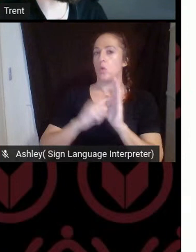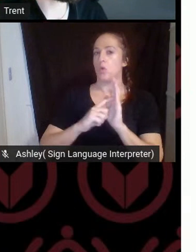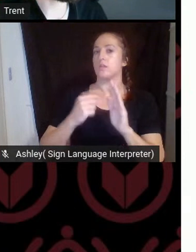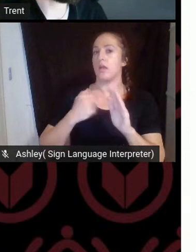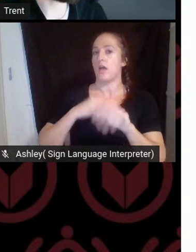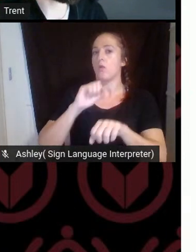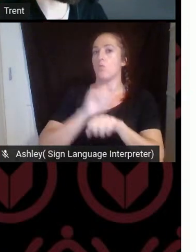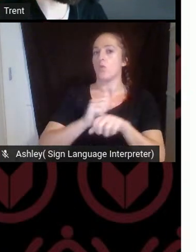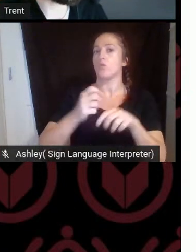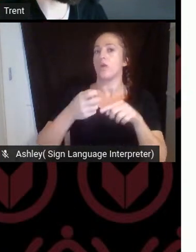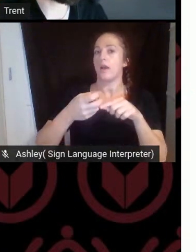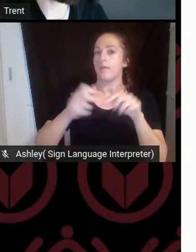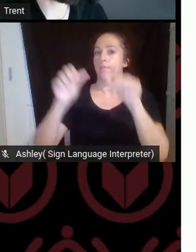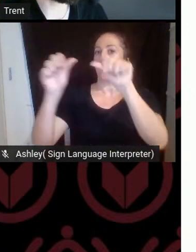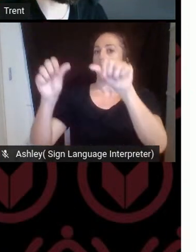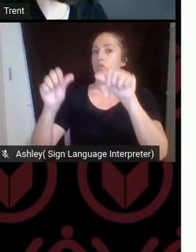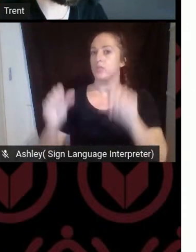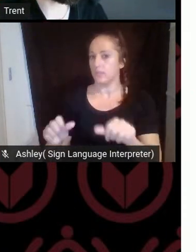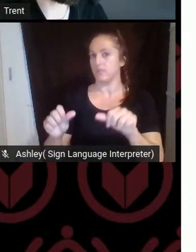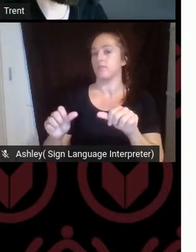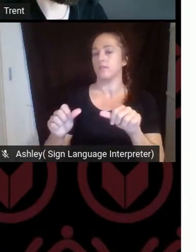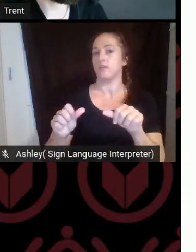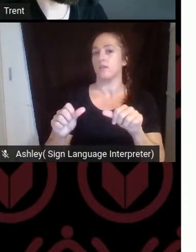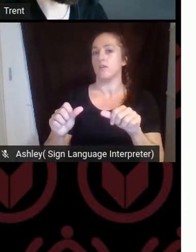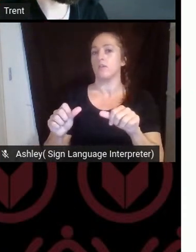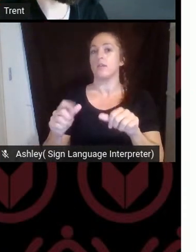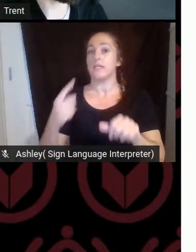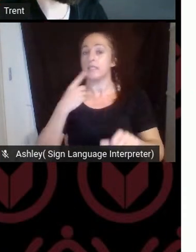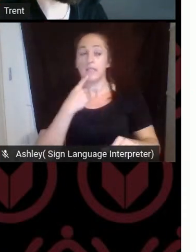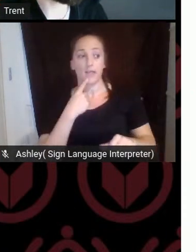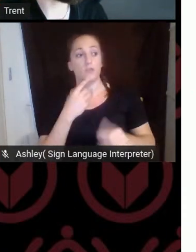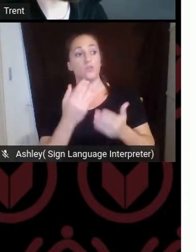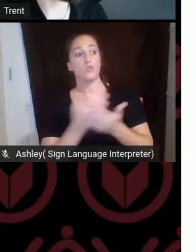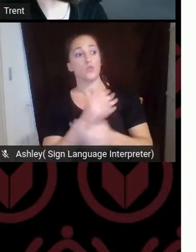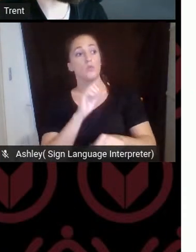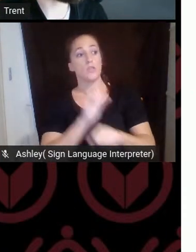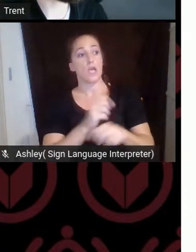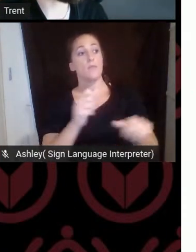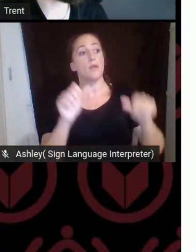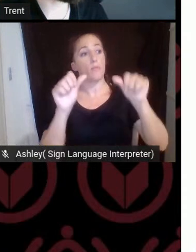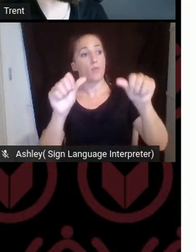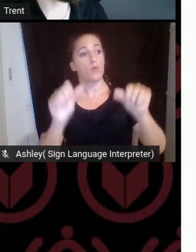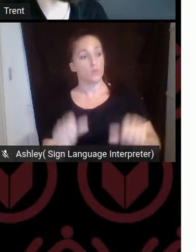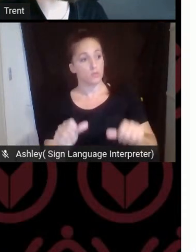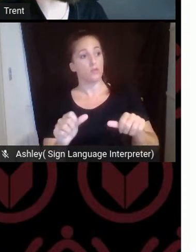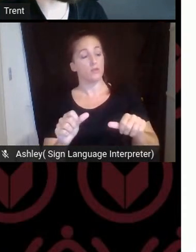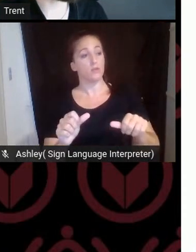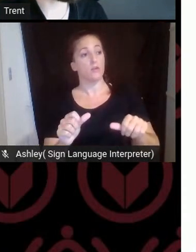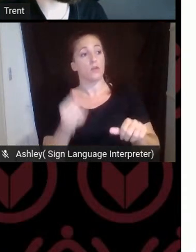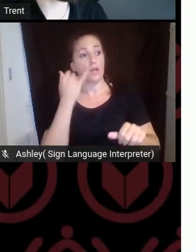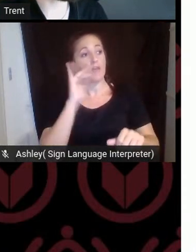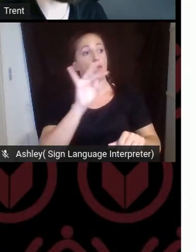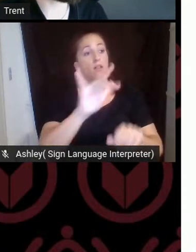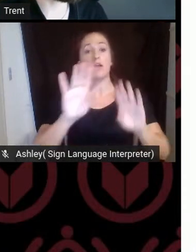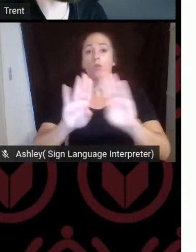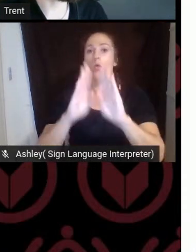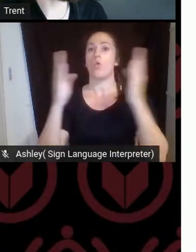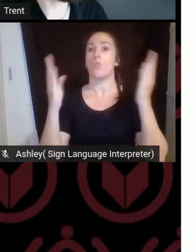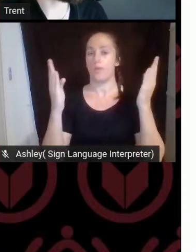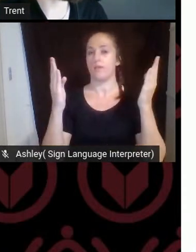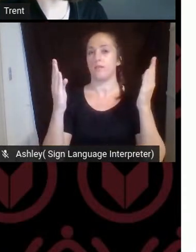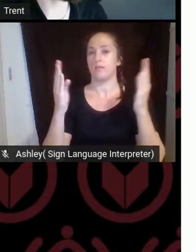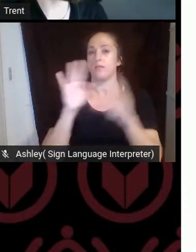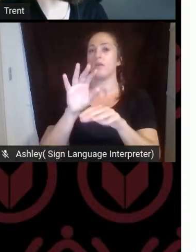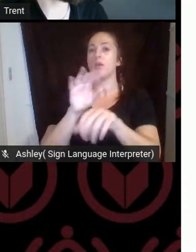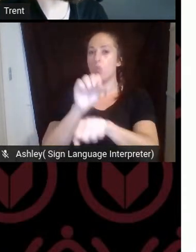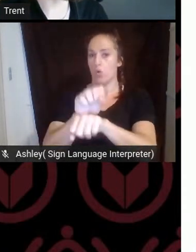as well. Right? It says Trent Lobster posted a new assignment. If I click on that, it'll take me right into that assignment, and it'll show me